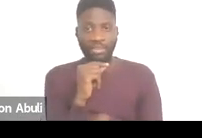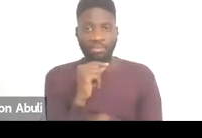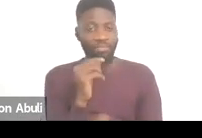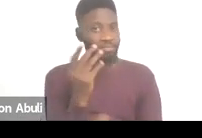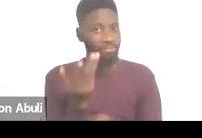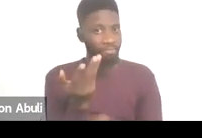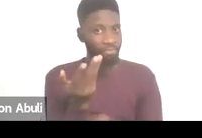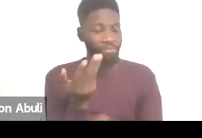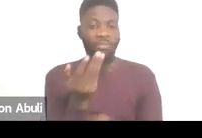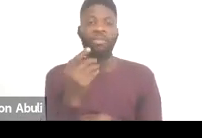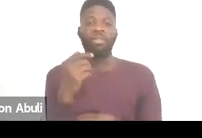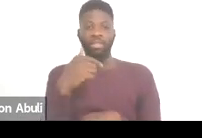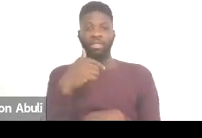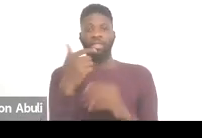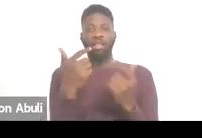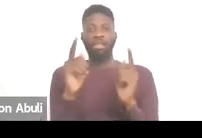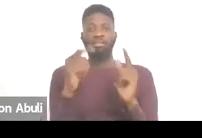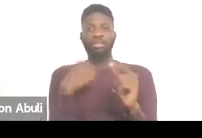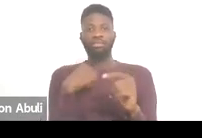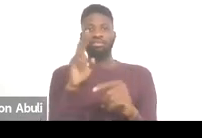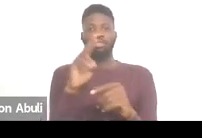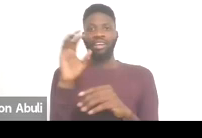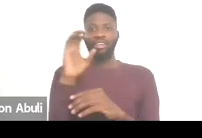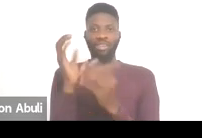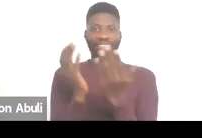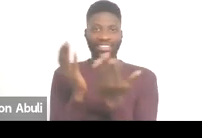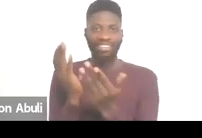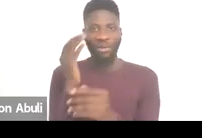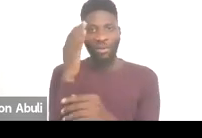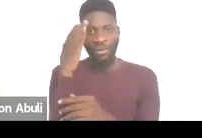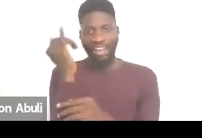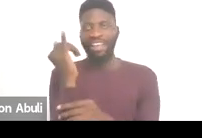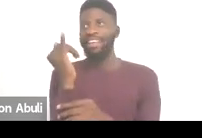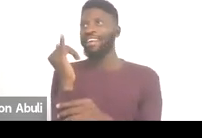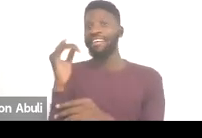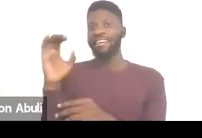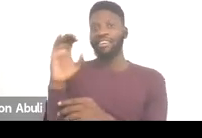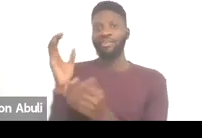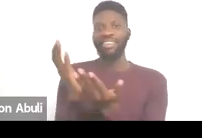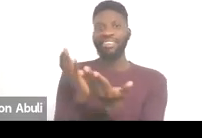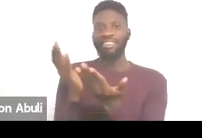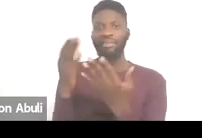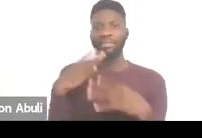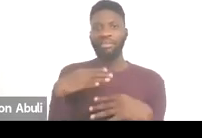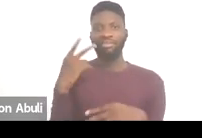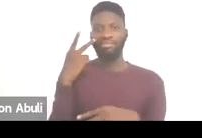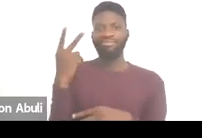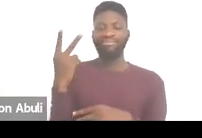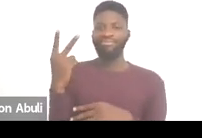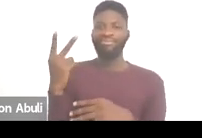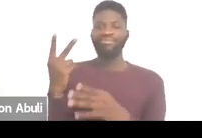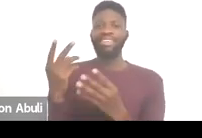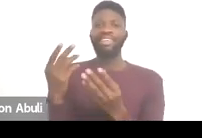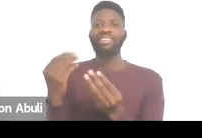Allow me to just use customer service because I feel like it's considered an easy job in